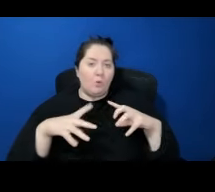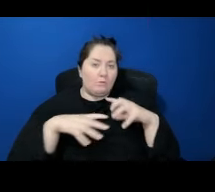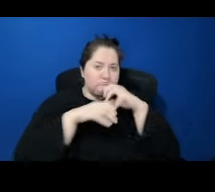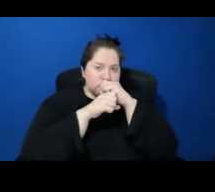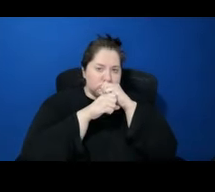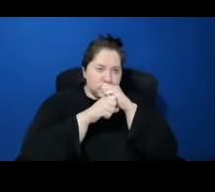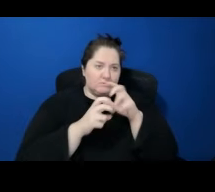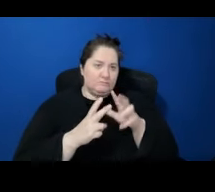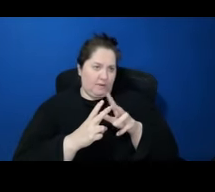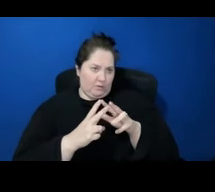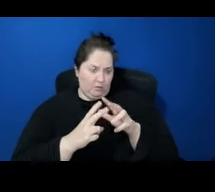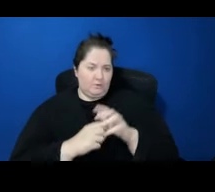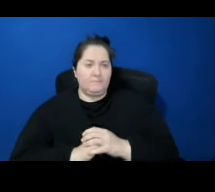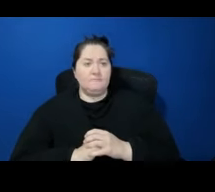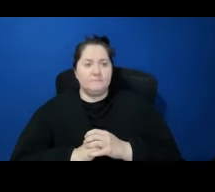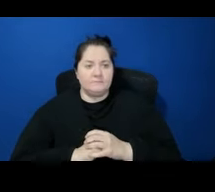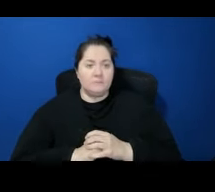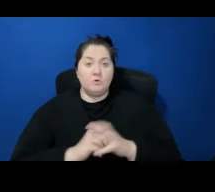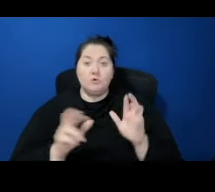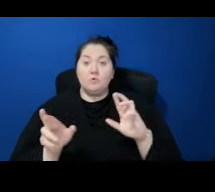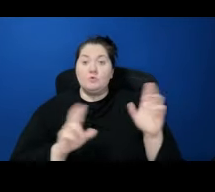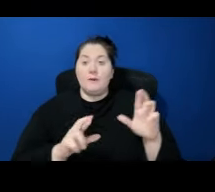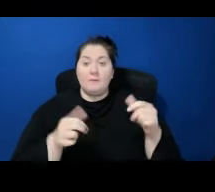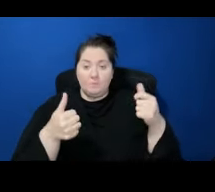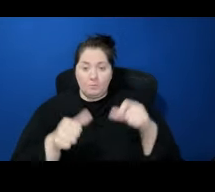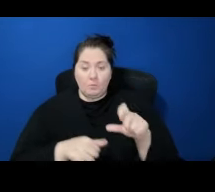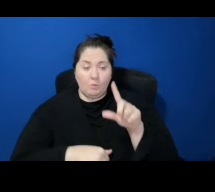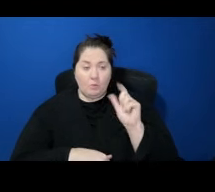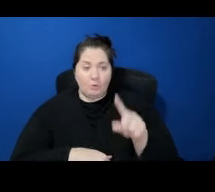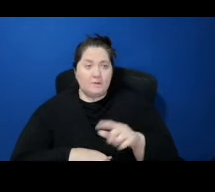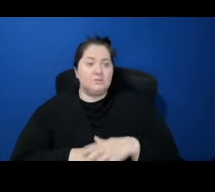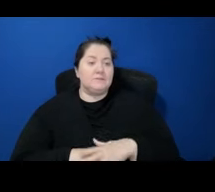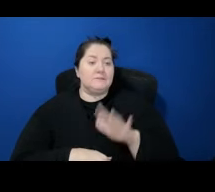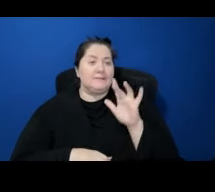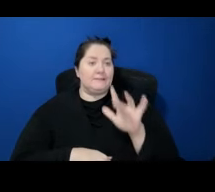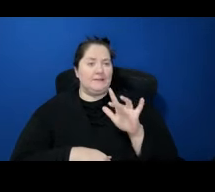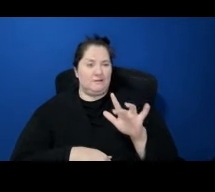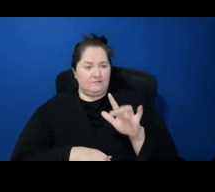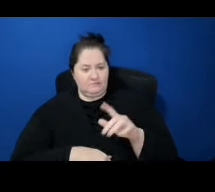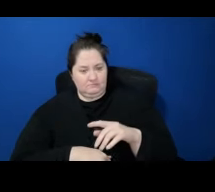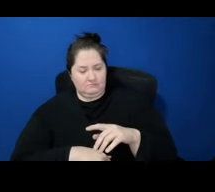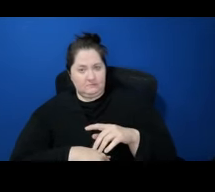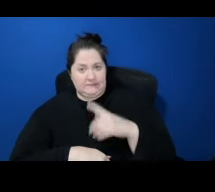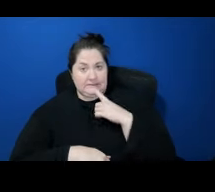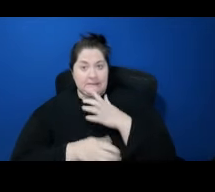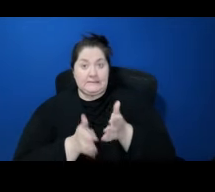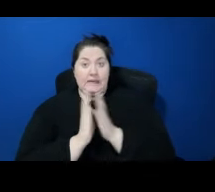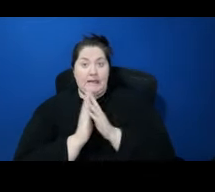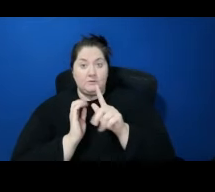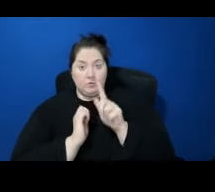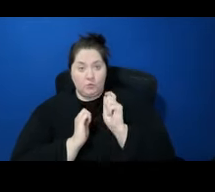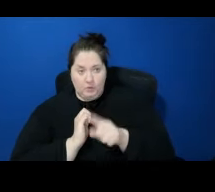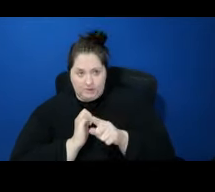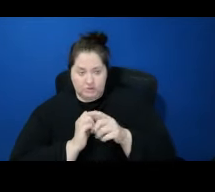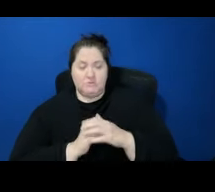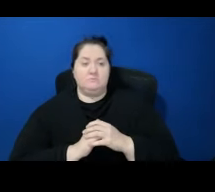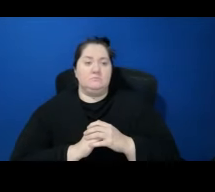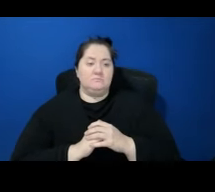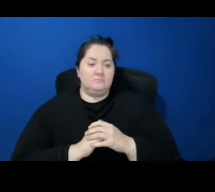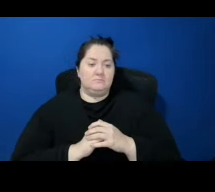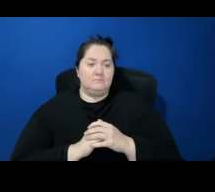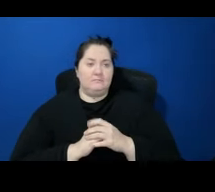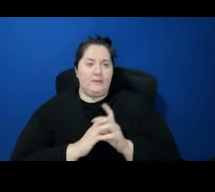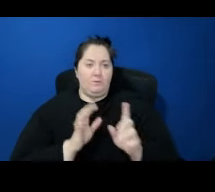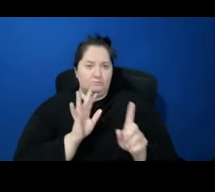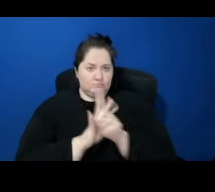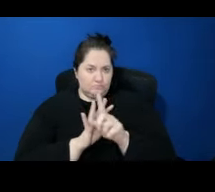question anonymously. But when you're ready to post the question, click the rectangular button that says Ask a Question, and that will pop the